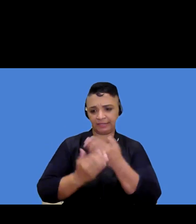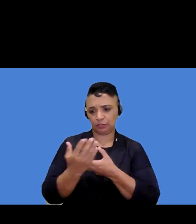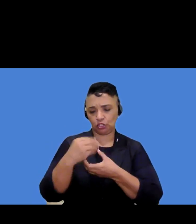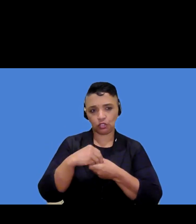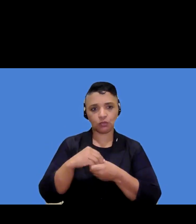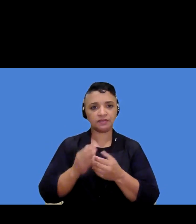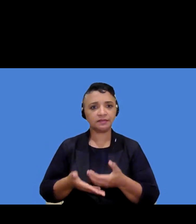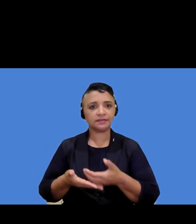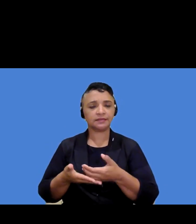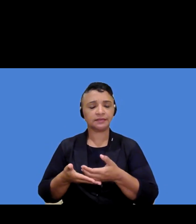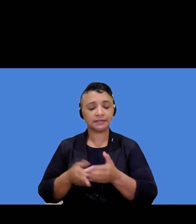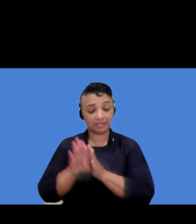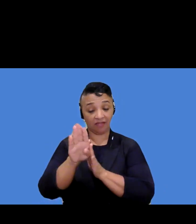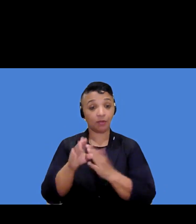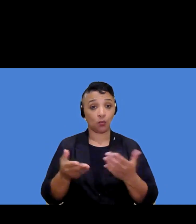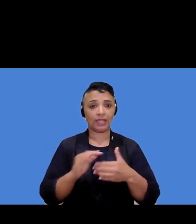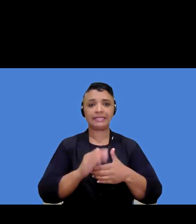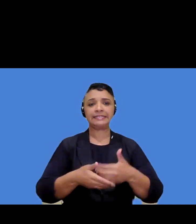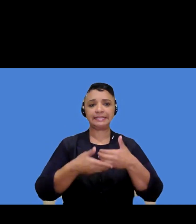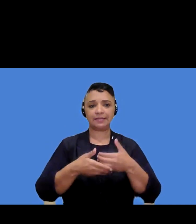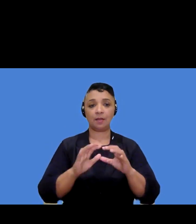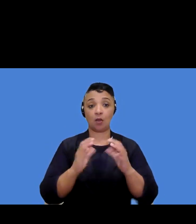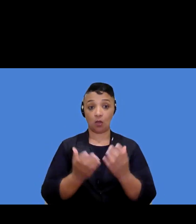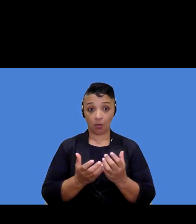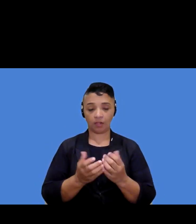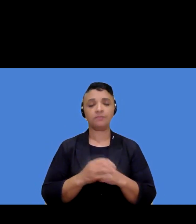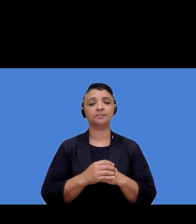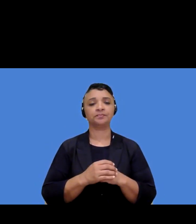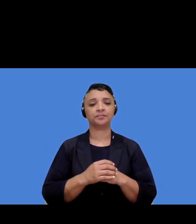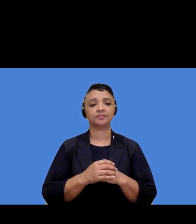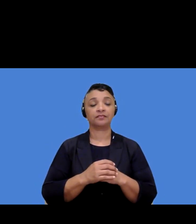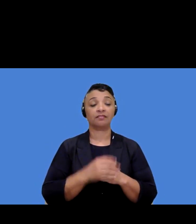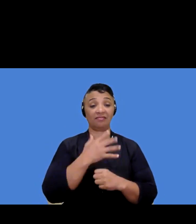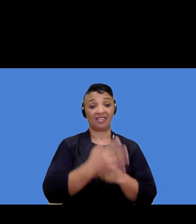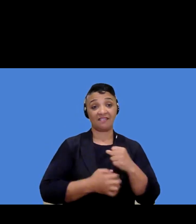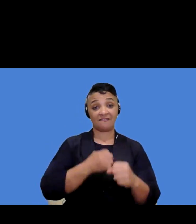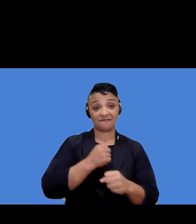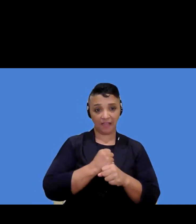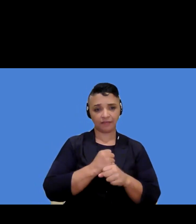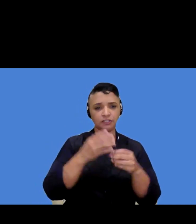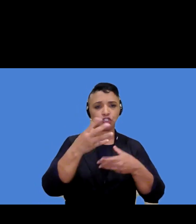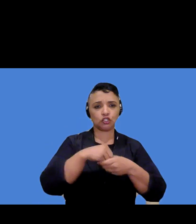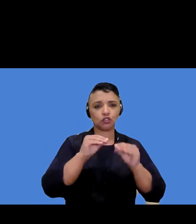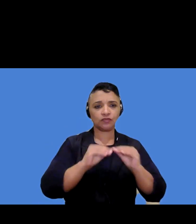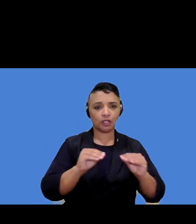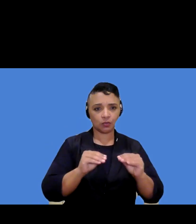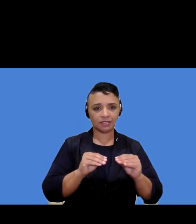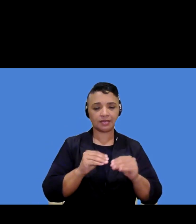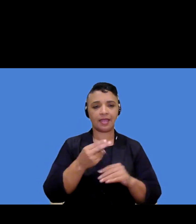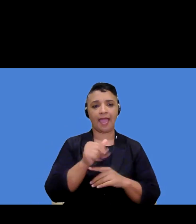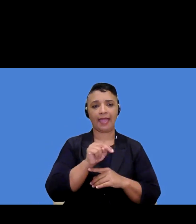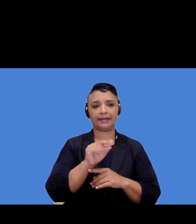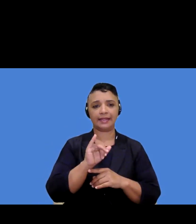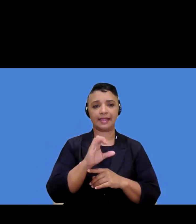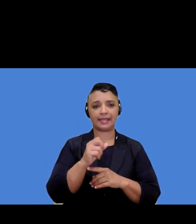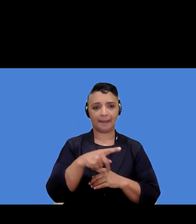Global, 5 years in inclusive education with Handicap International Nepal, and a